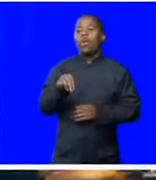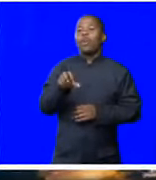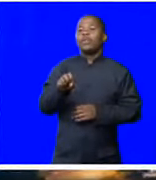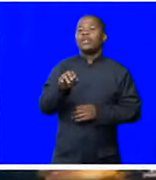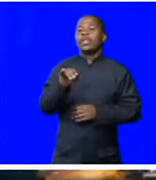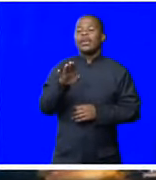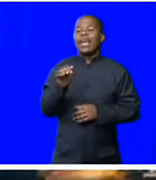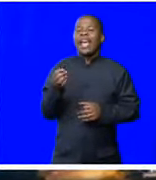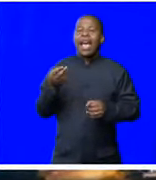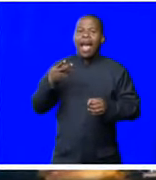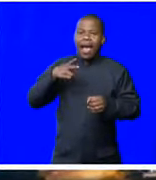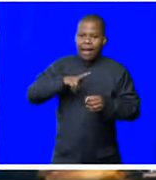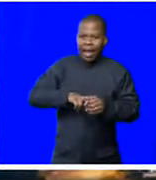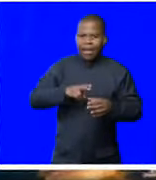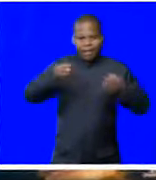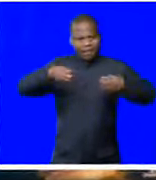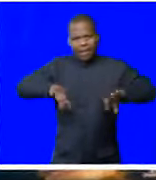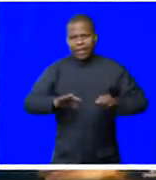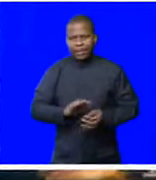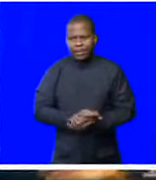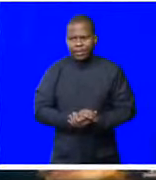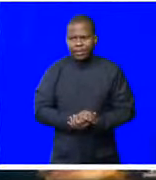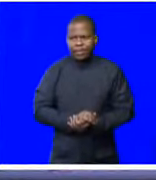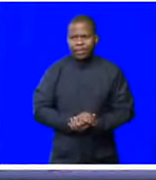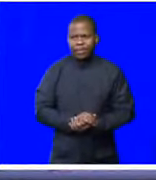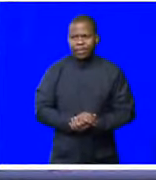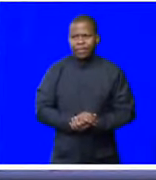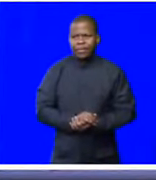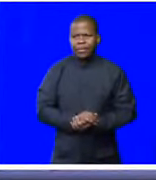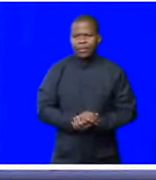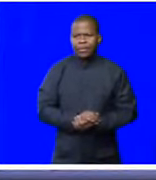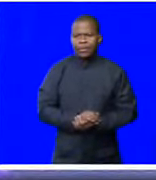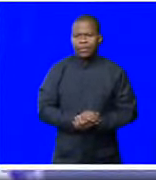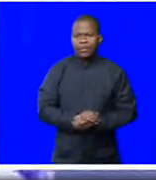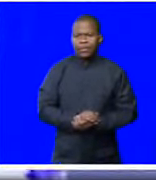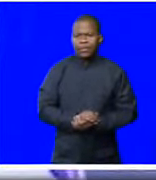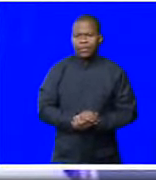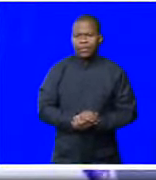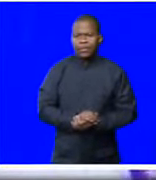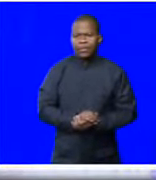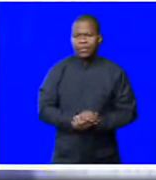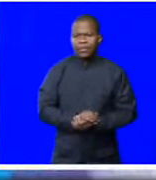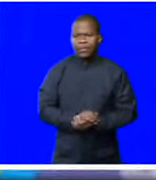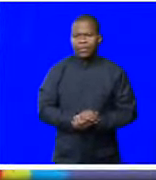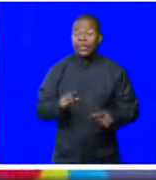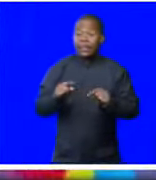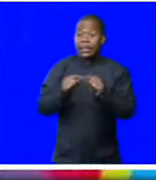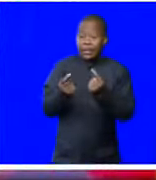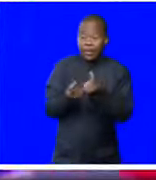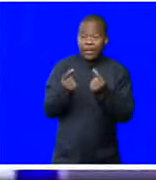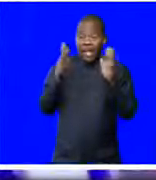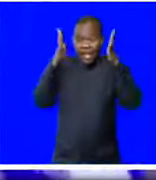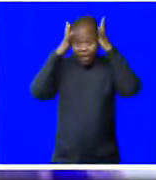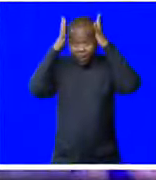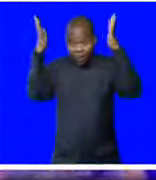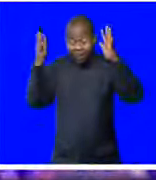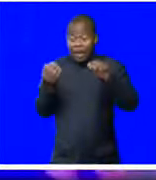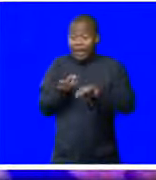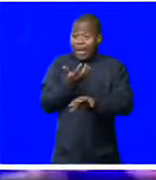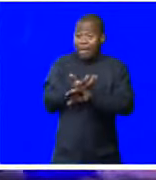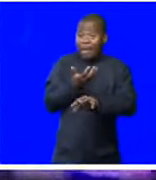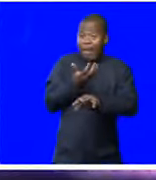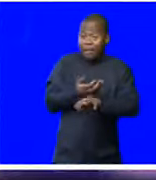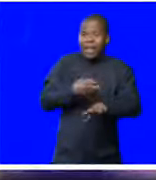their first test of the Commonwealth Games. It was another tough day for Team Eswatini that is representing the